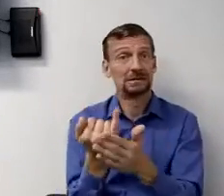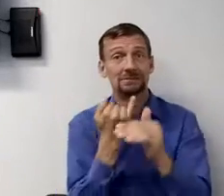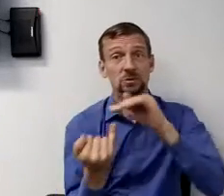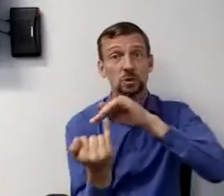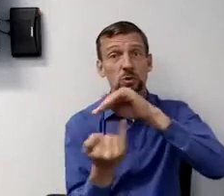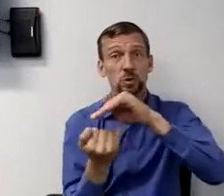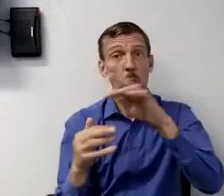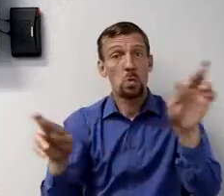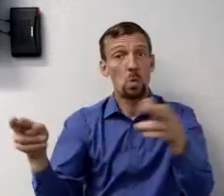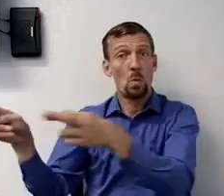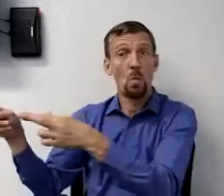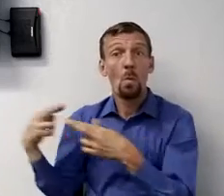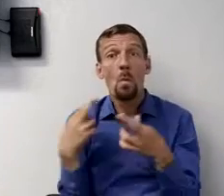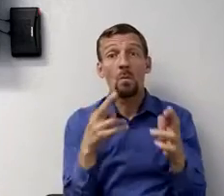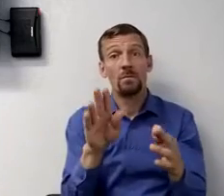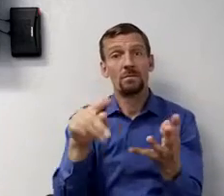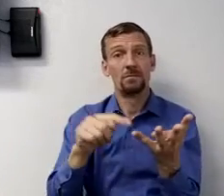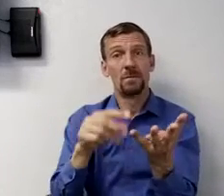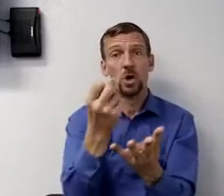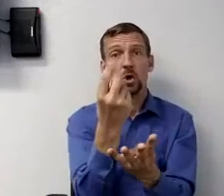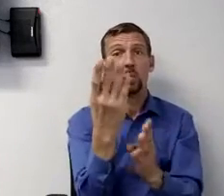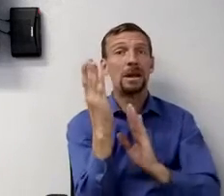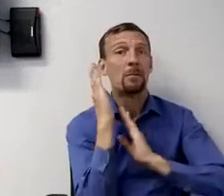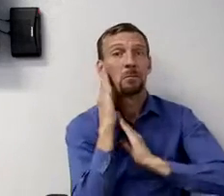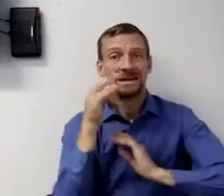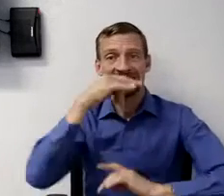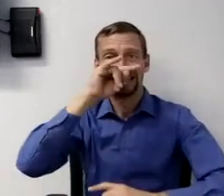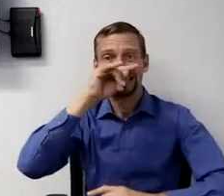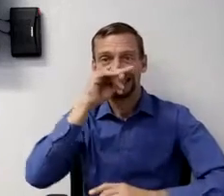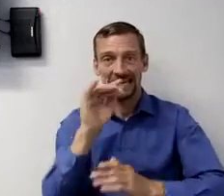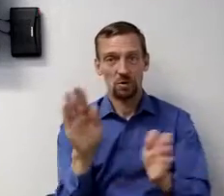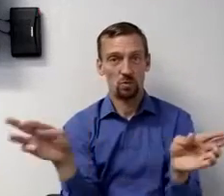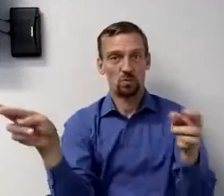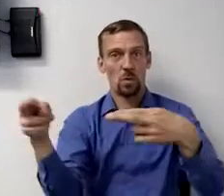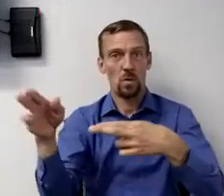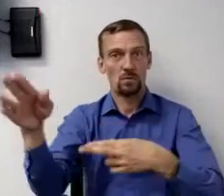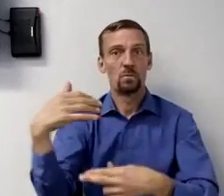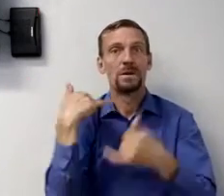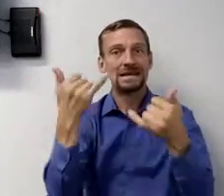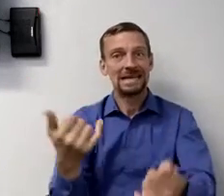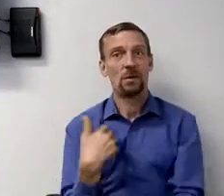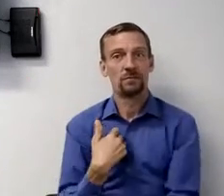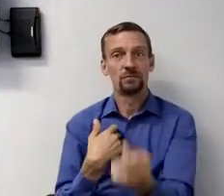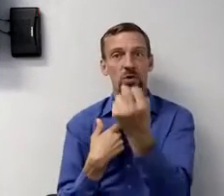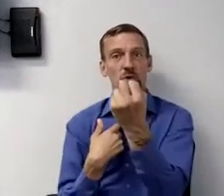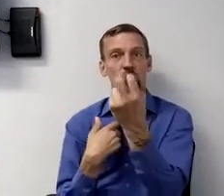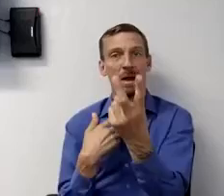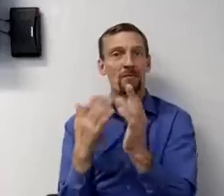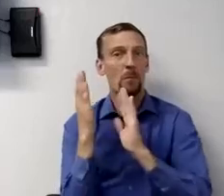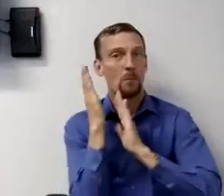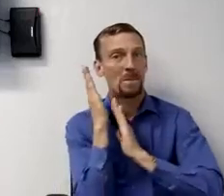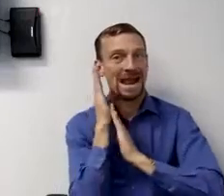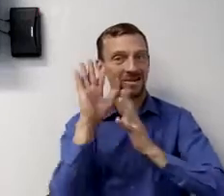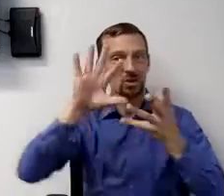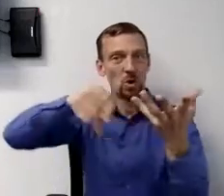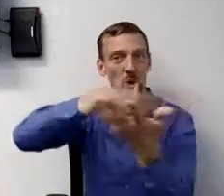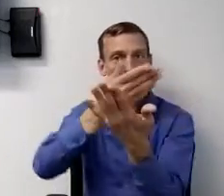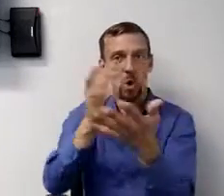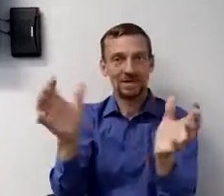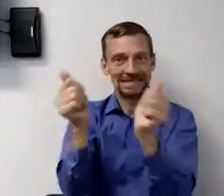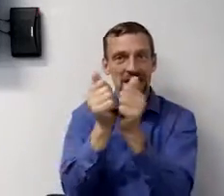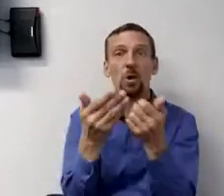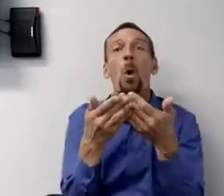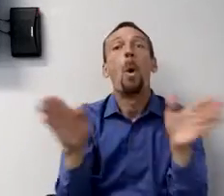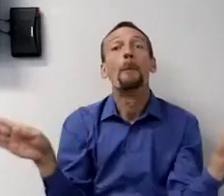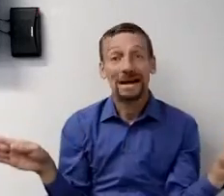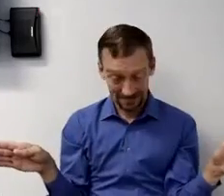rooms, and then our 12-bed pediatric unit. We have 12 open beds among those 4 units